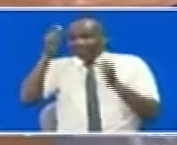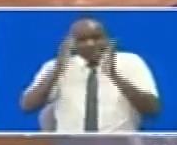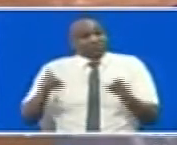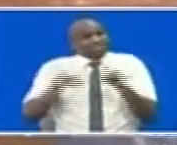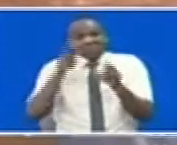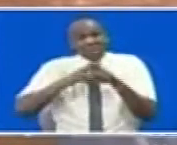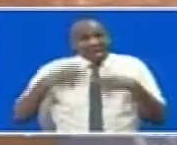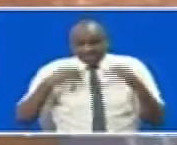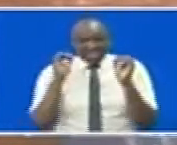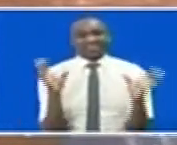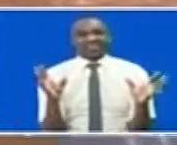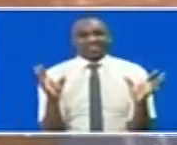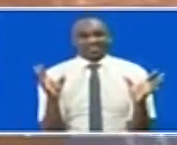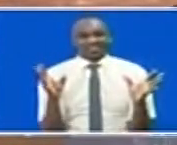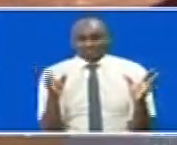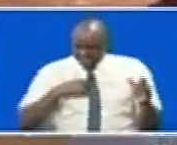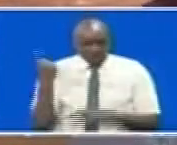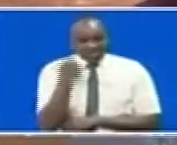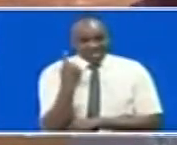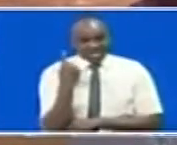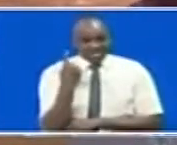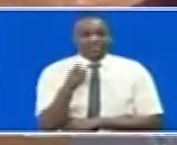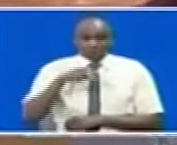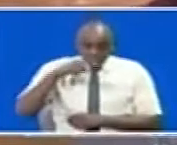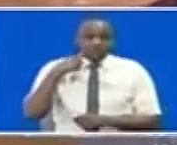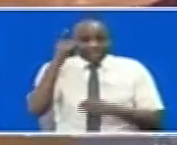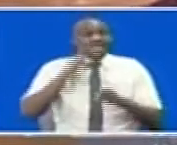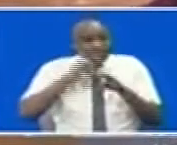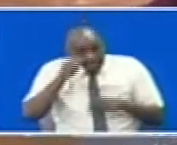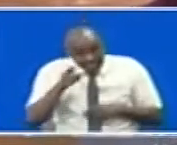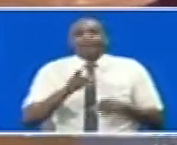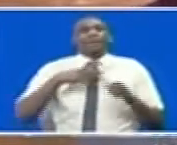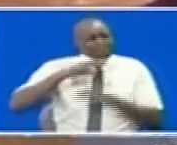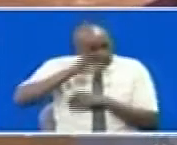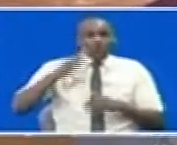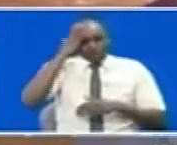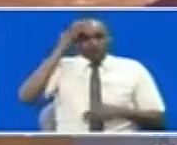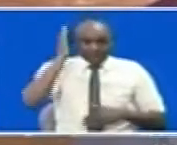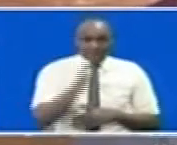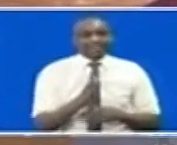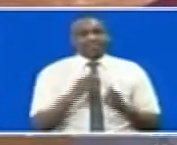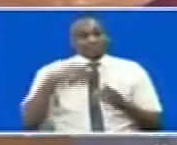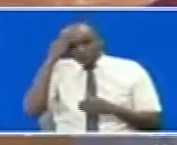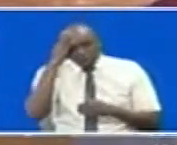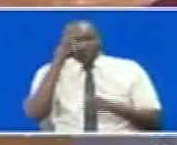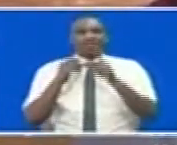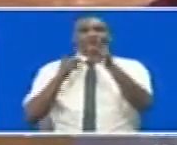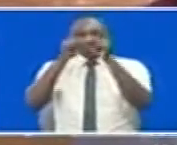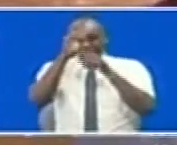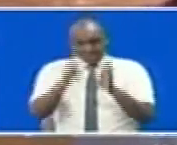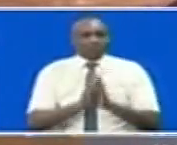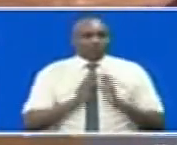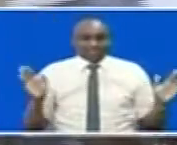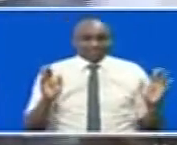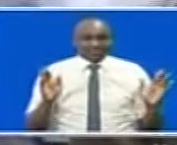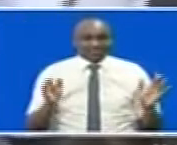person who goes by the same name. So you mentioned Kanini Kega, and one thing comes to mind, one person who is MP